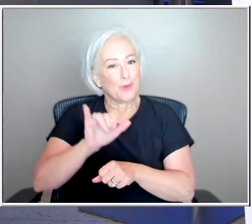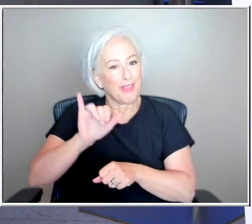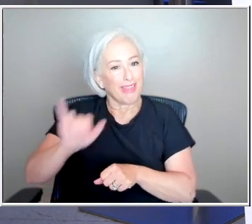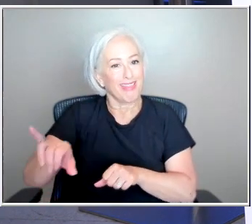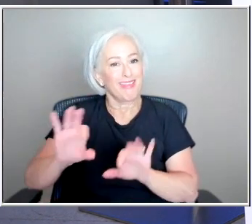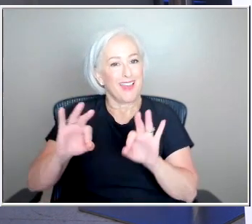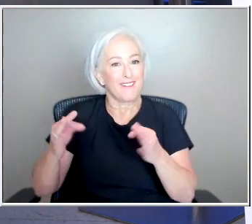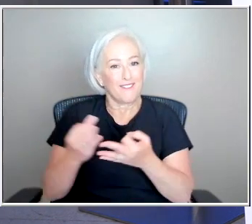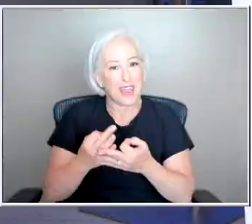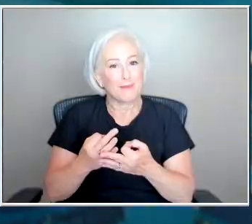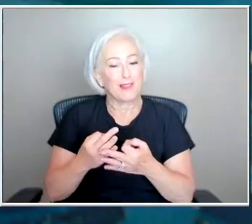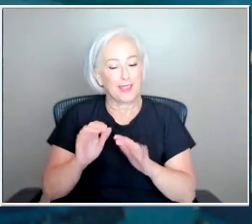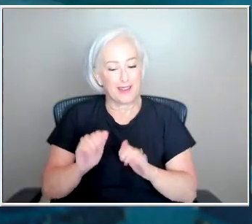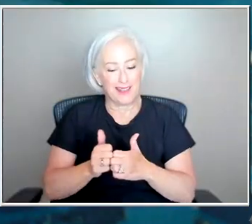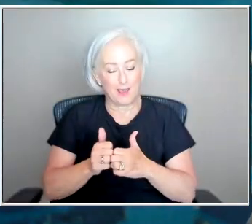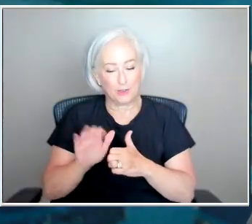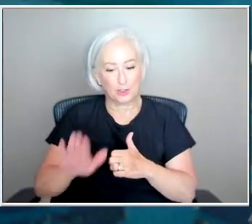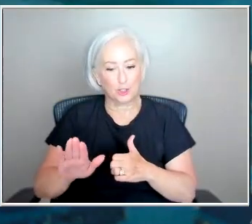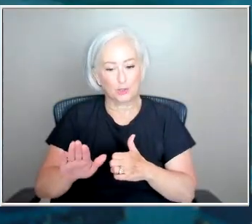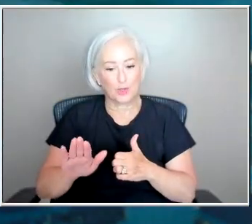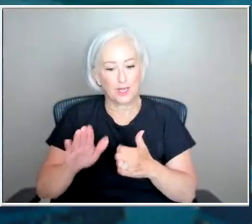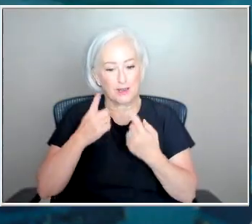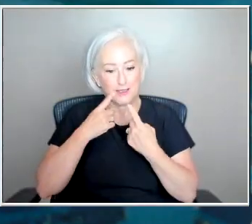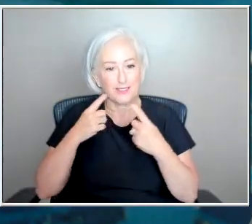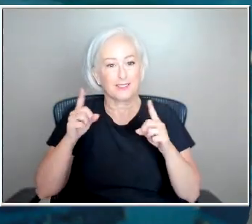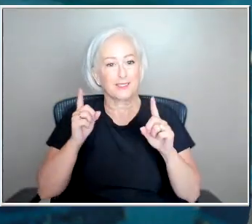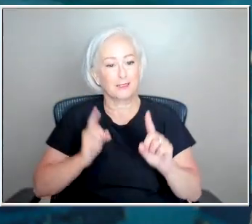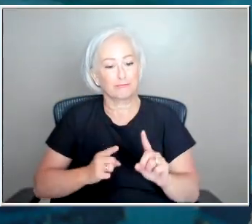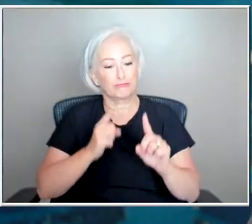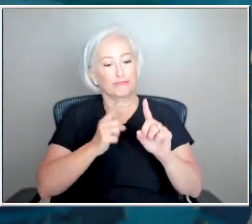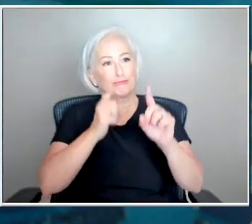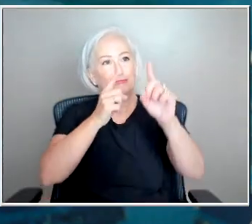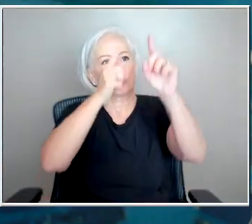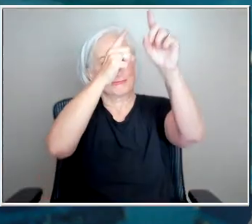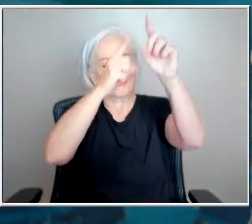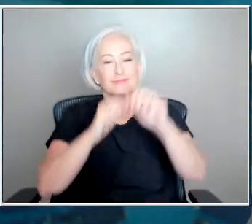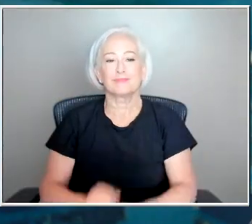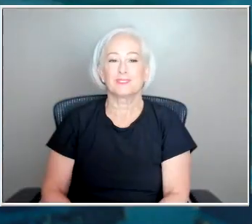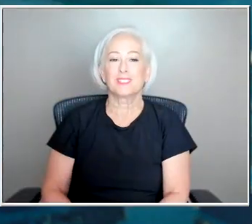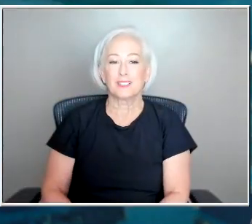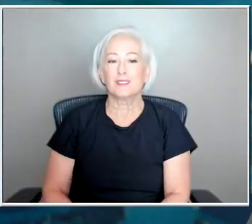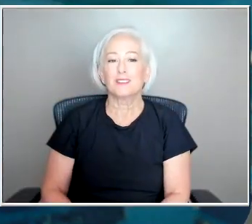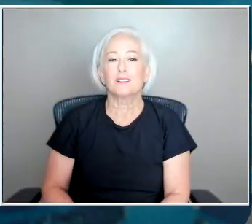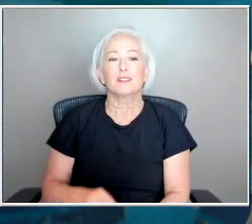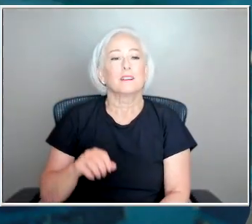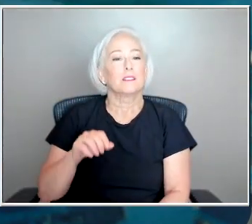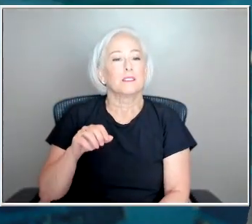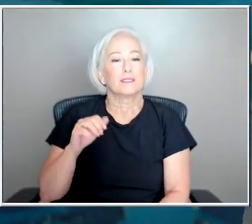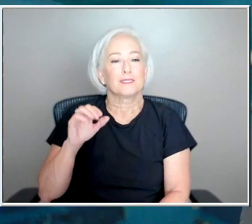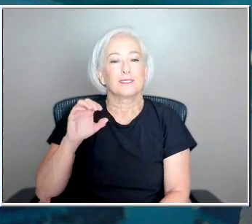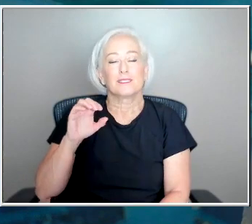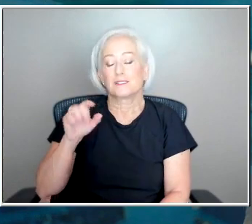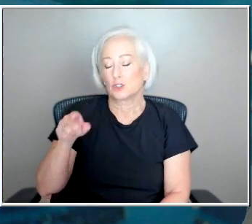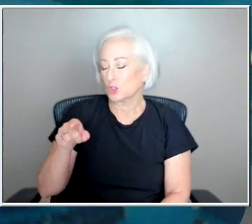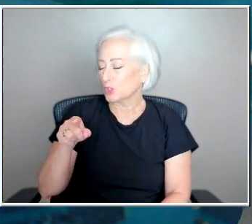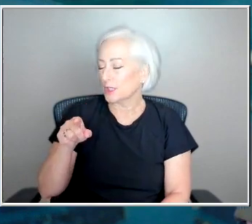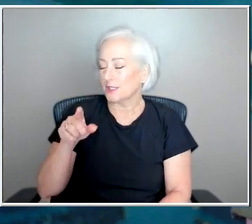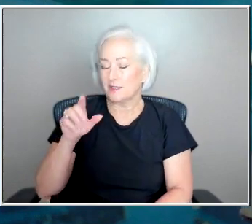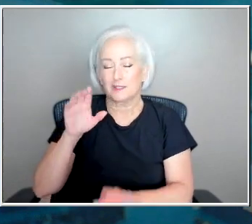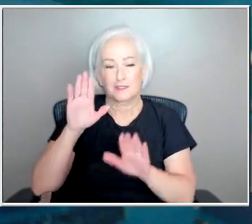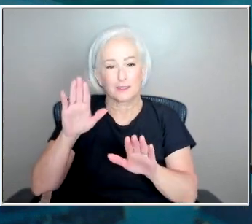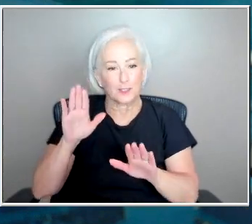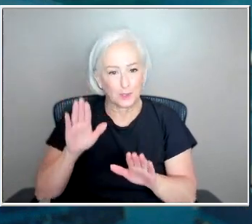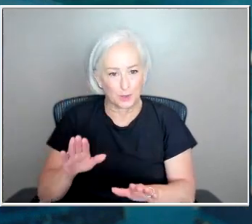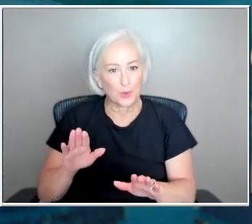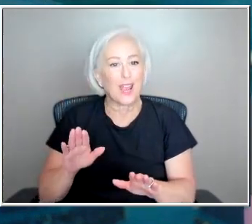mean, Izzy has always been so great with communicating with us. So I feel like we know her pretty well. We see her pop up on the caller ID. We know